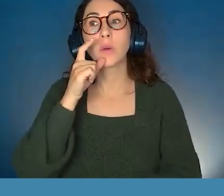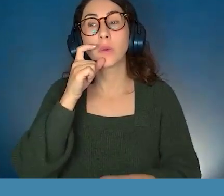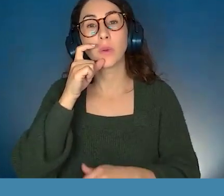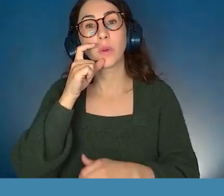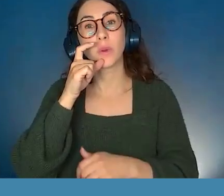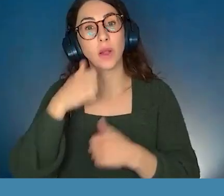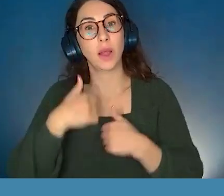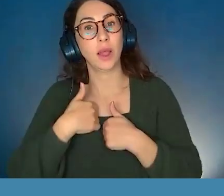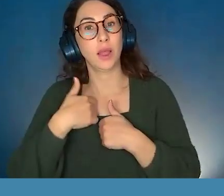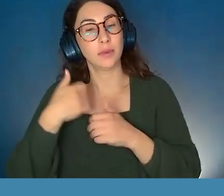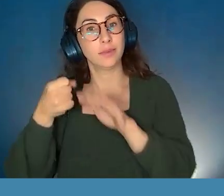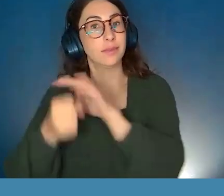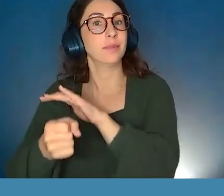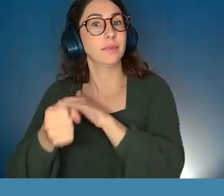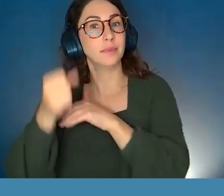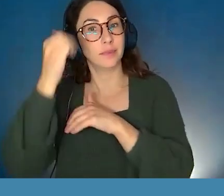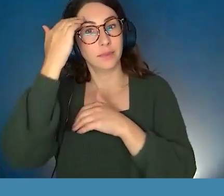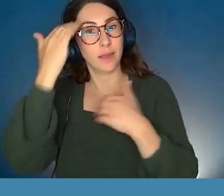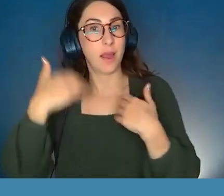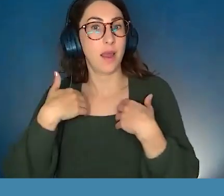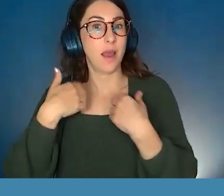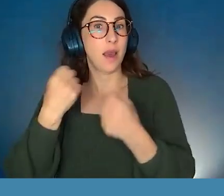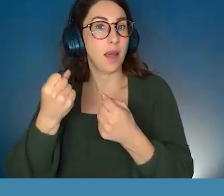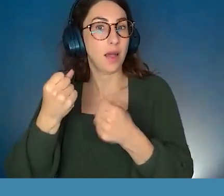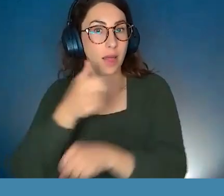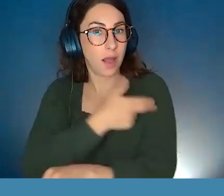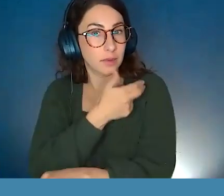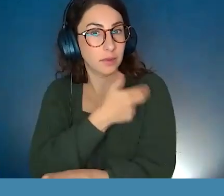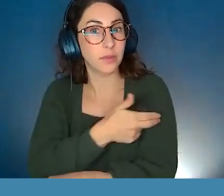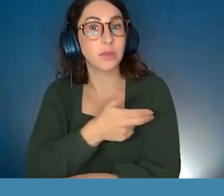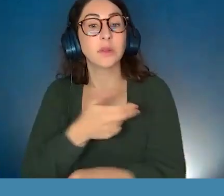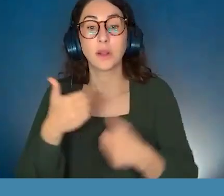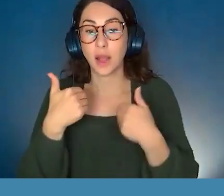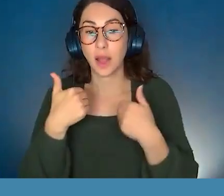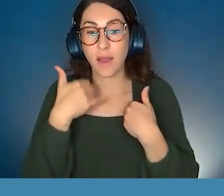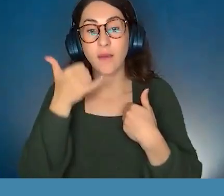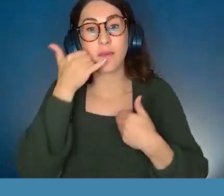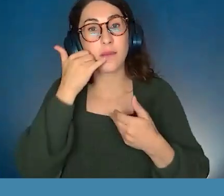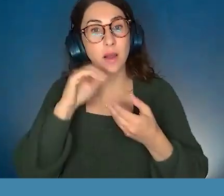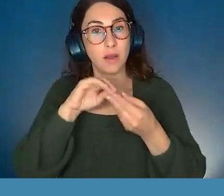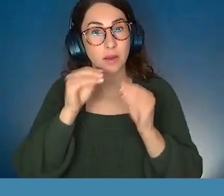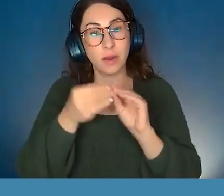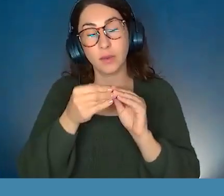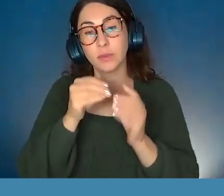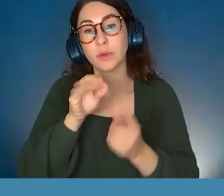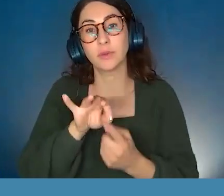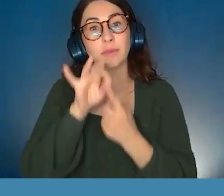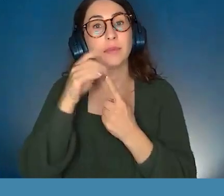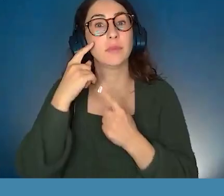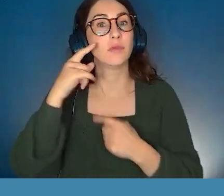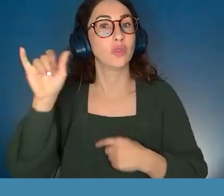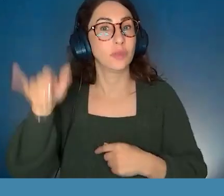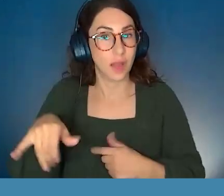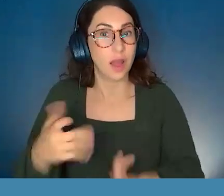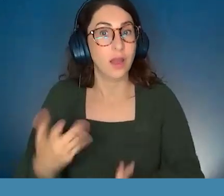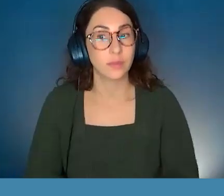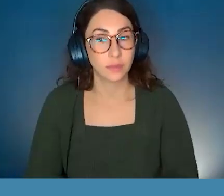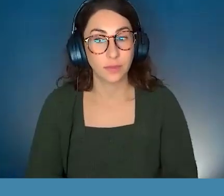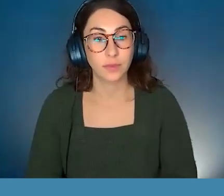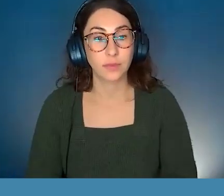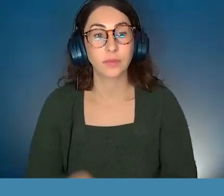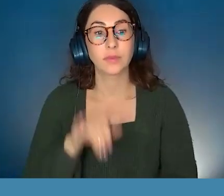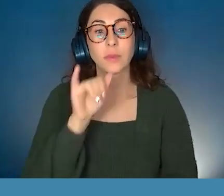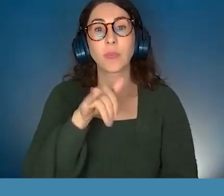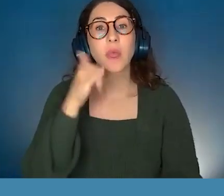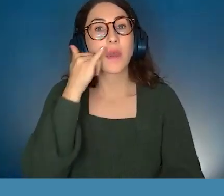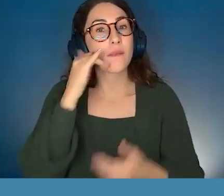health setting, we do have a direct mental health inpatient line posted in mental health facilities throughout the state. That number,